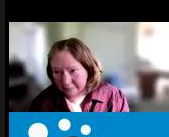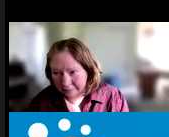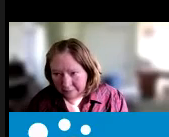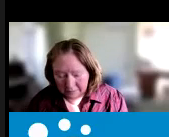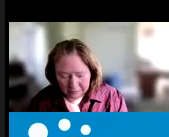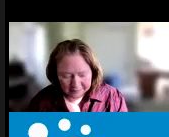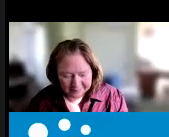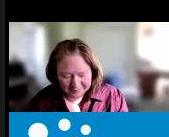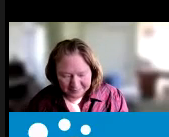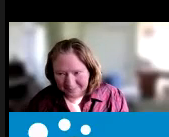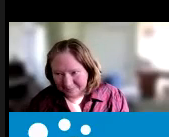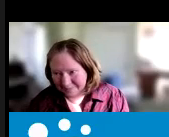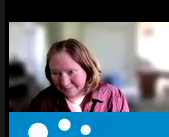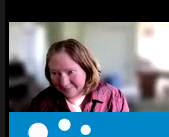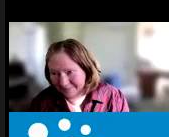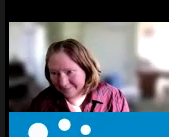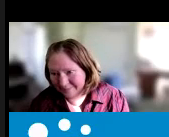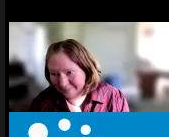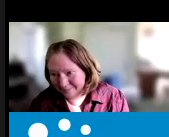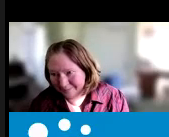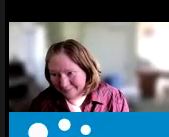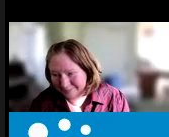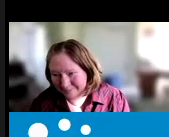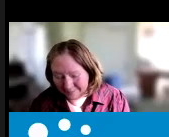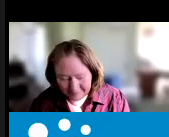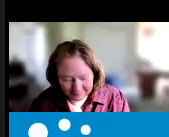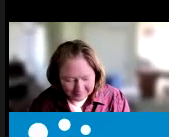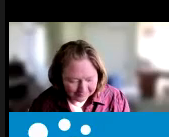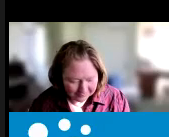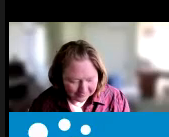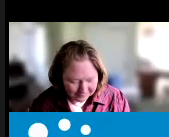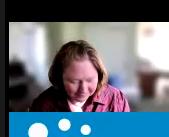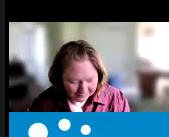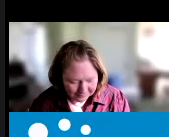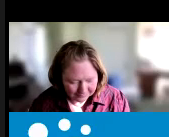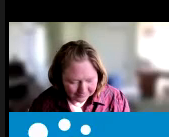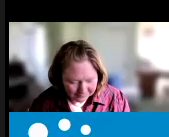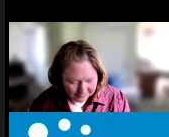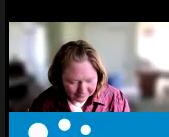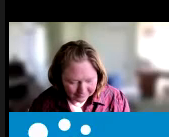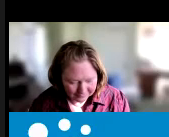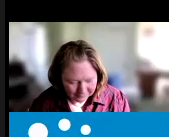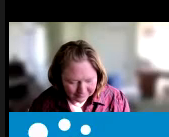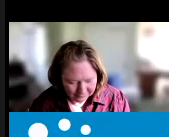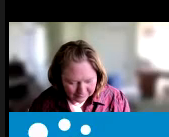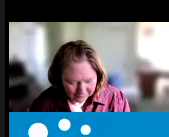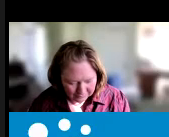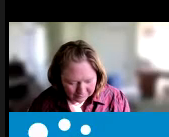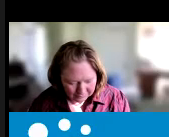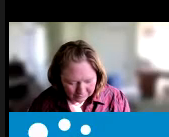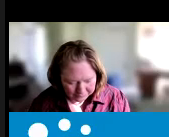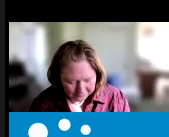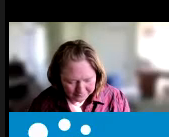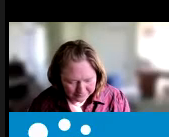two-part answer, and Janice, feel free to add in anything I missed. But I think, again, our work really began on Healthy Start